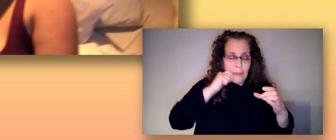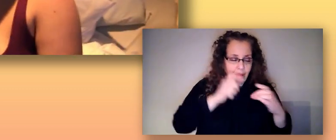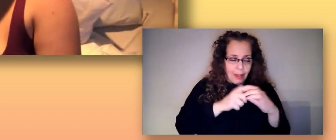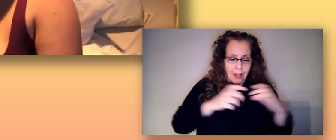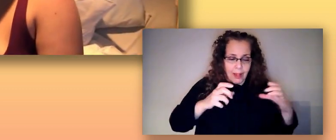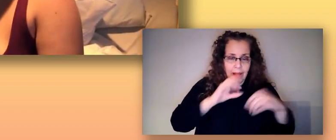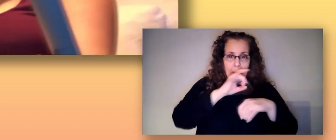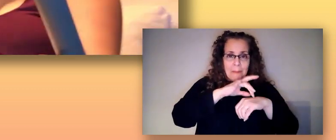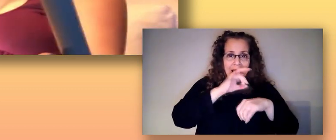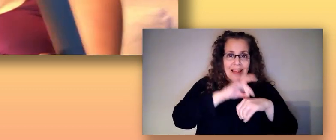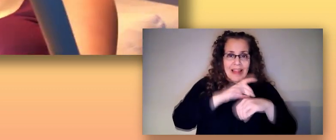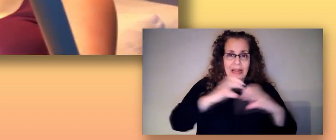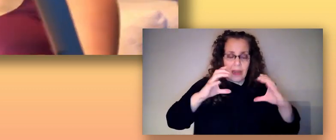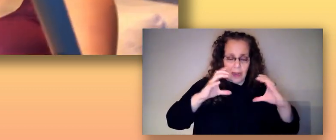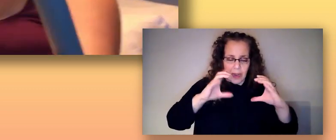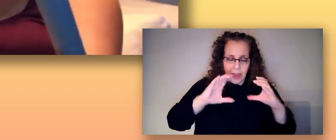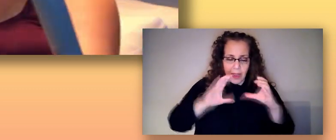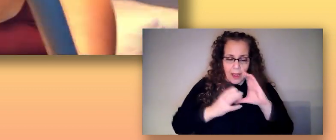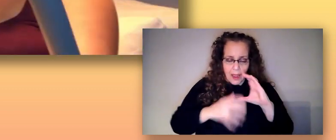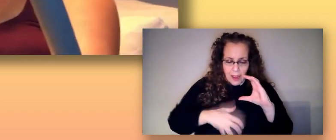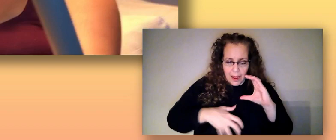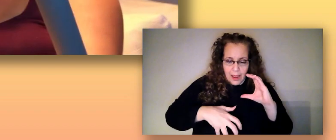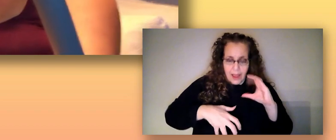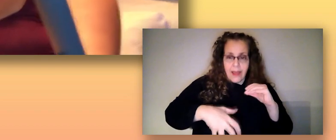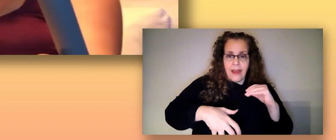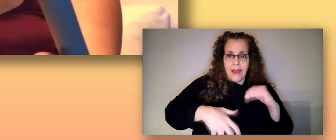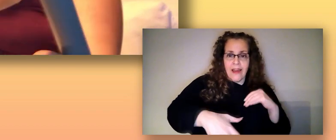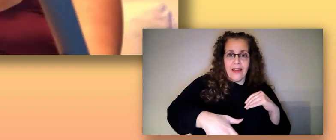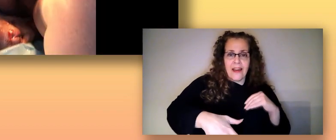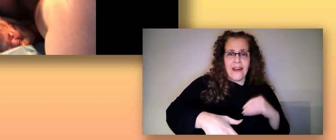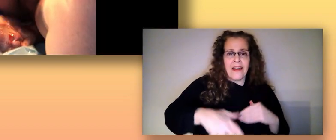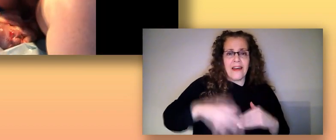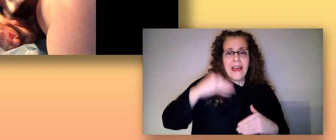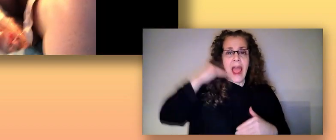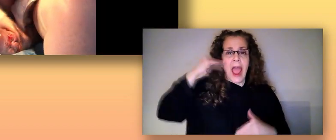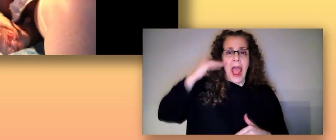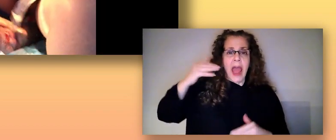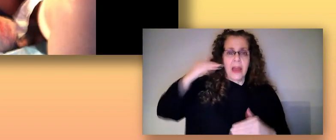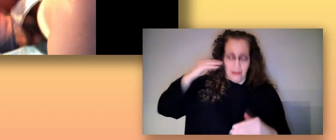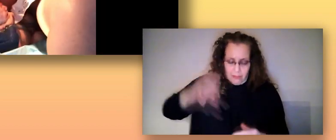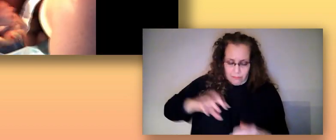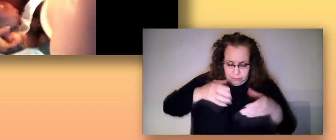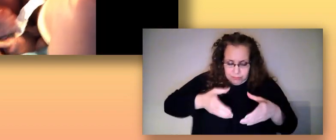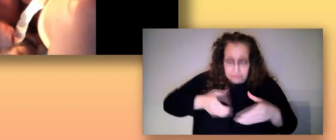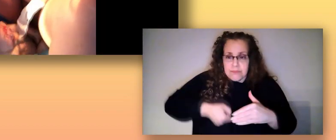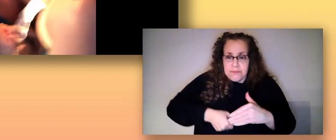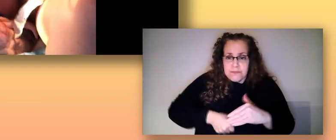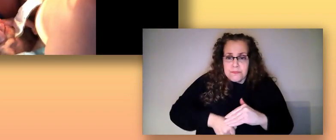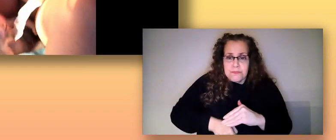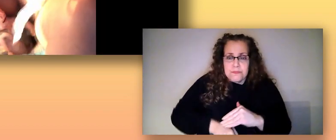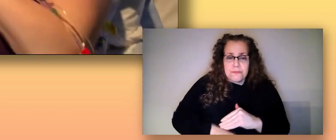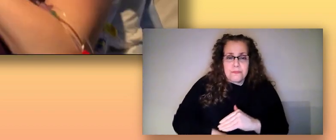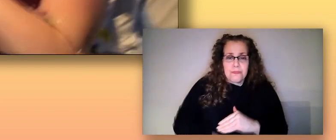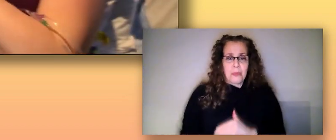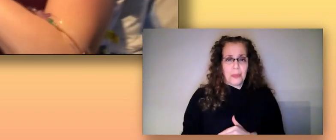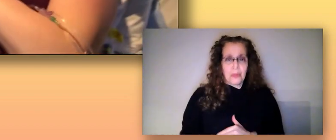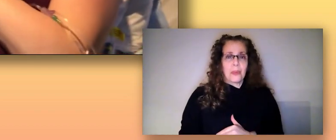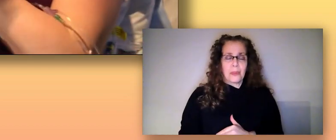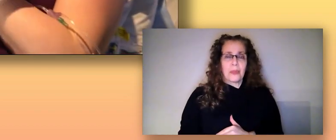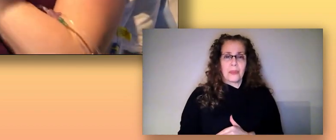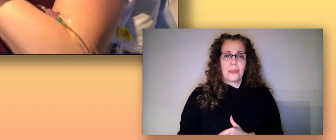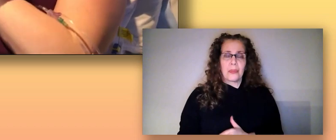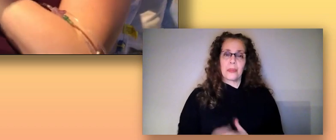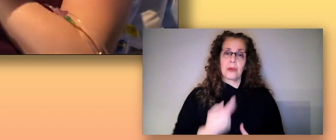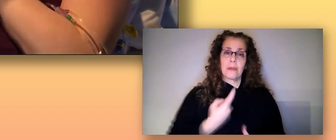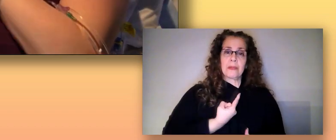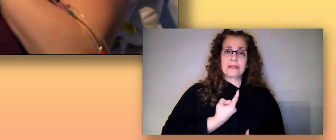crowning a ring of fire deep inside me. When you were born, since I was an asexual, single mom